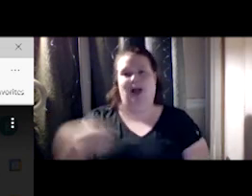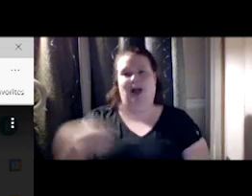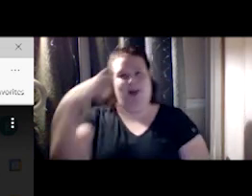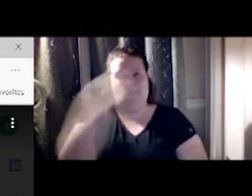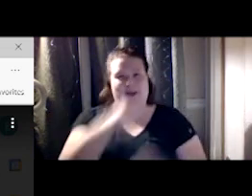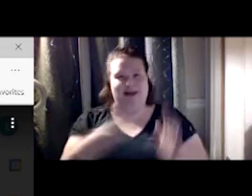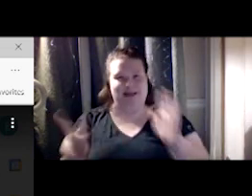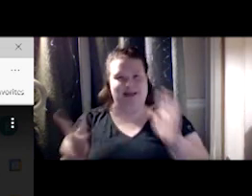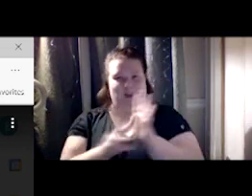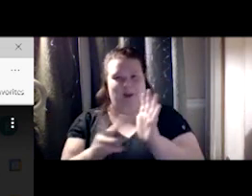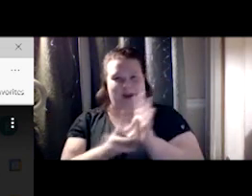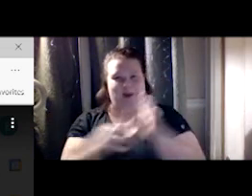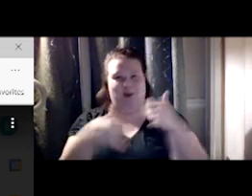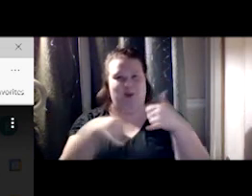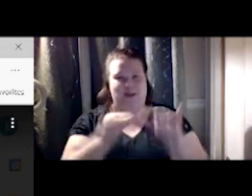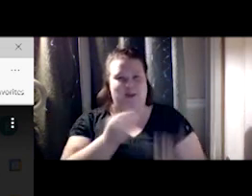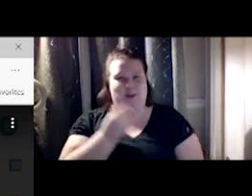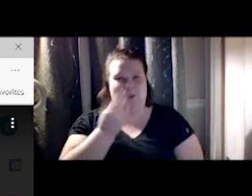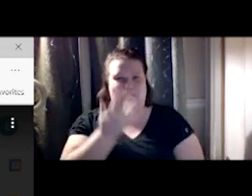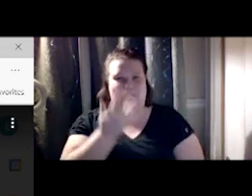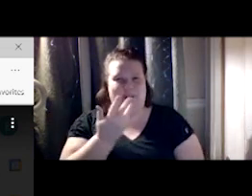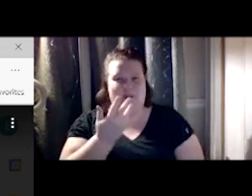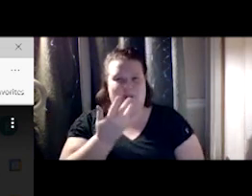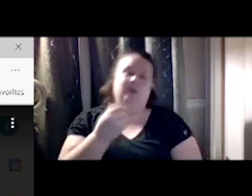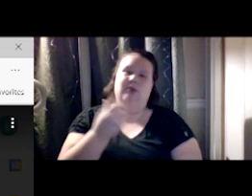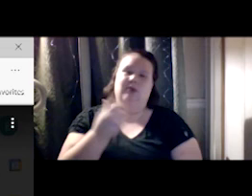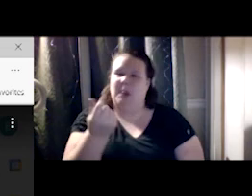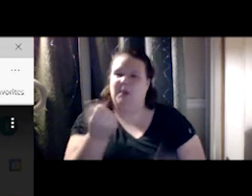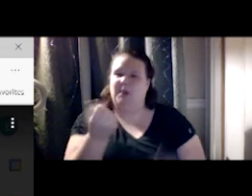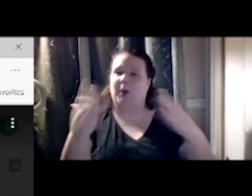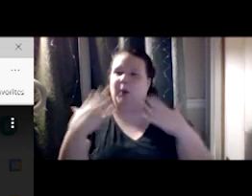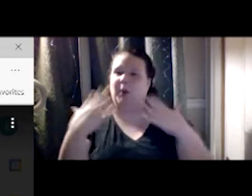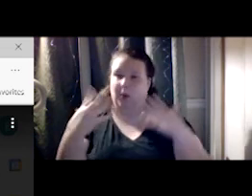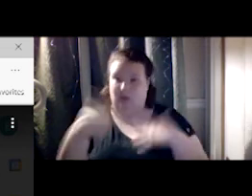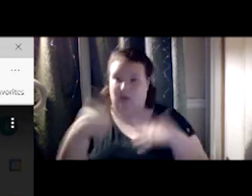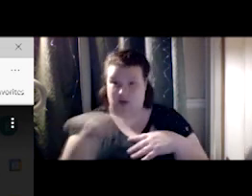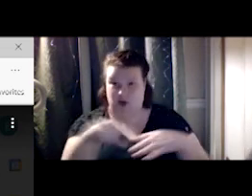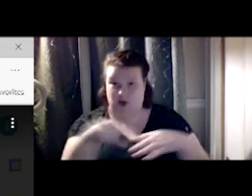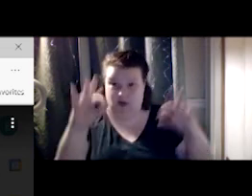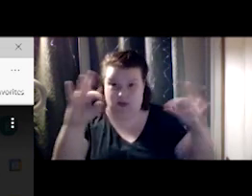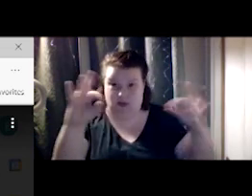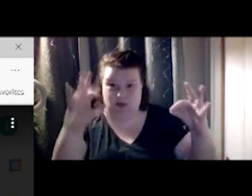Right? So, are you guys doing okay?